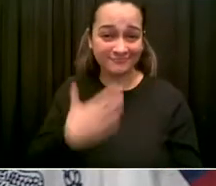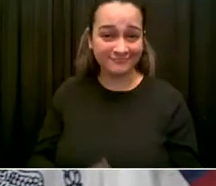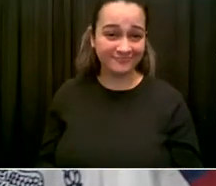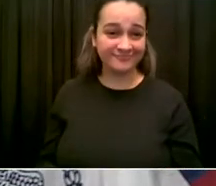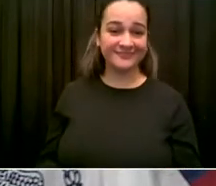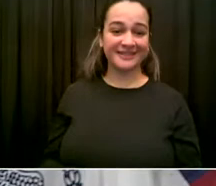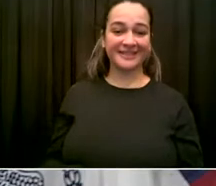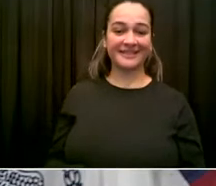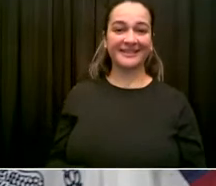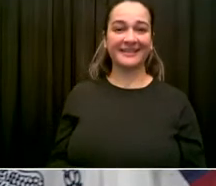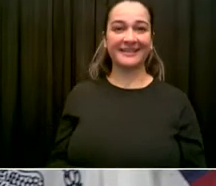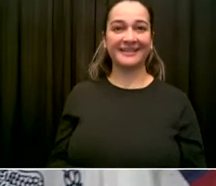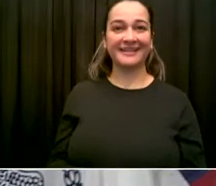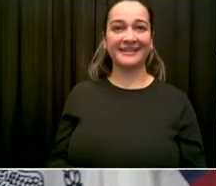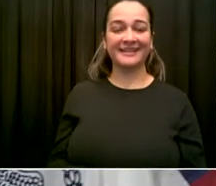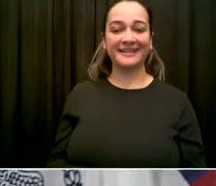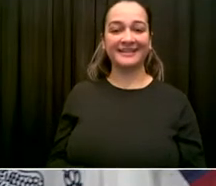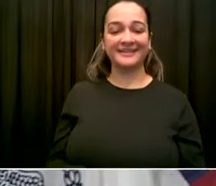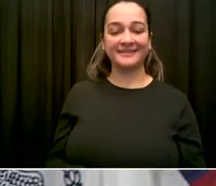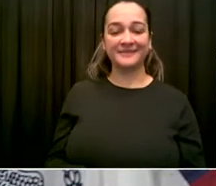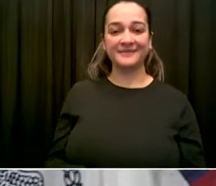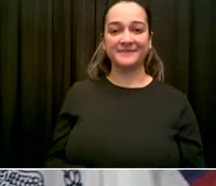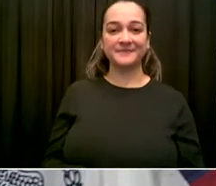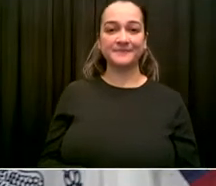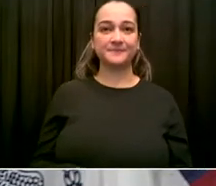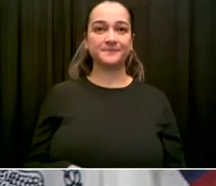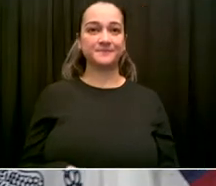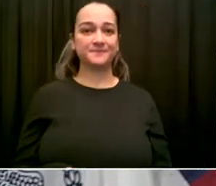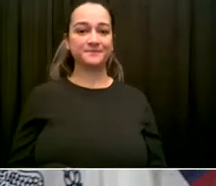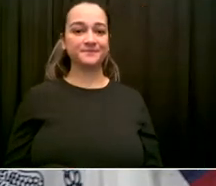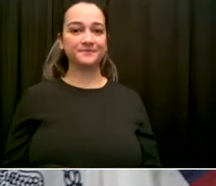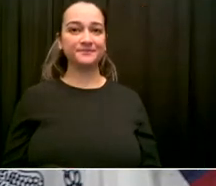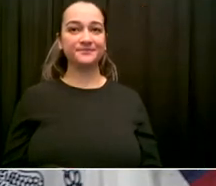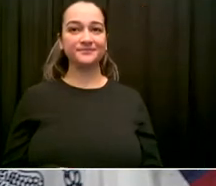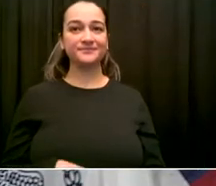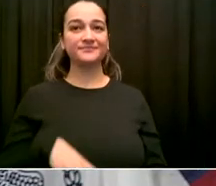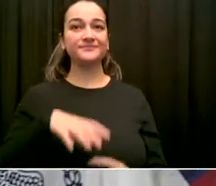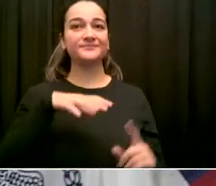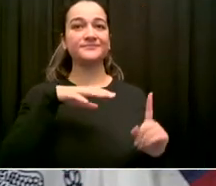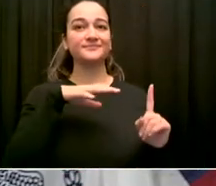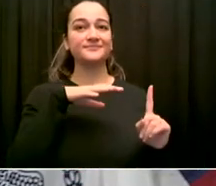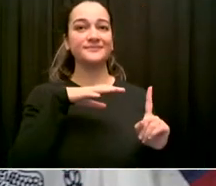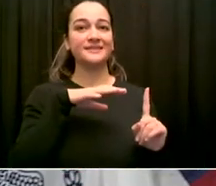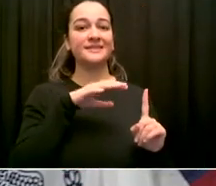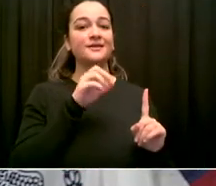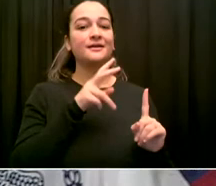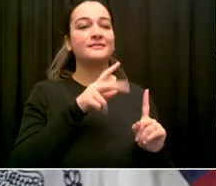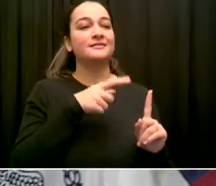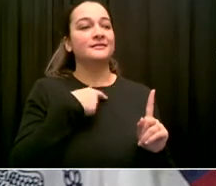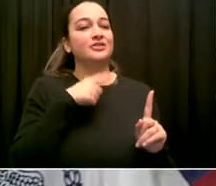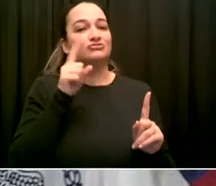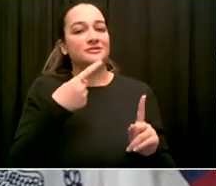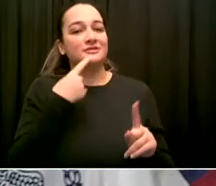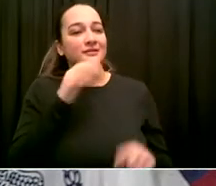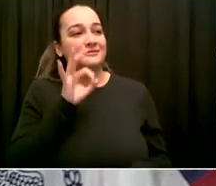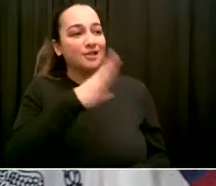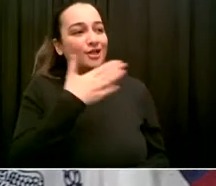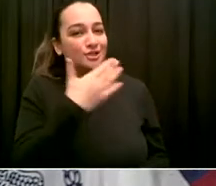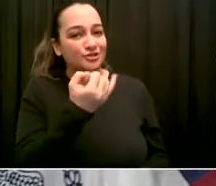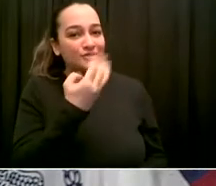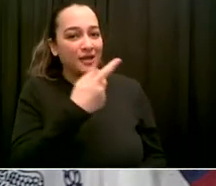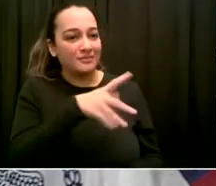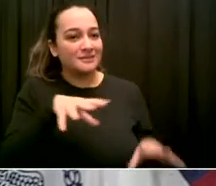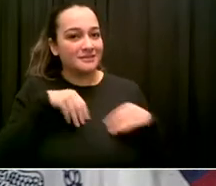decide whether that's a compliment. No, I'll take it as a compliment. But Matt, I want to. I'm going to be the journalist now. Where do you stand on the designated hitter?